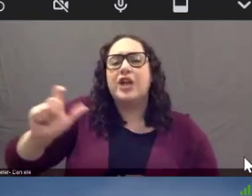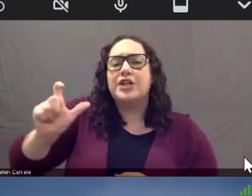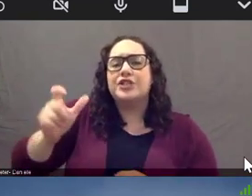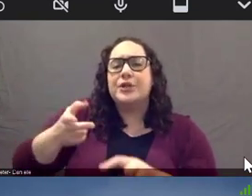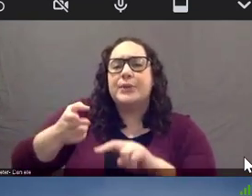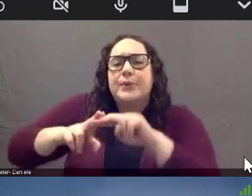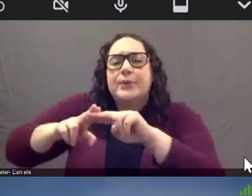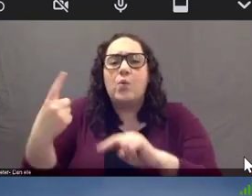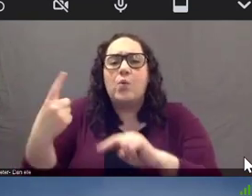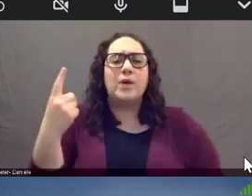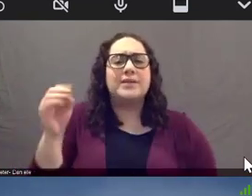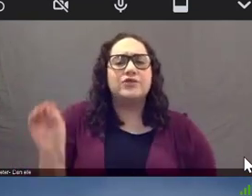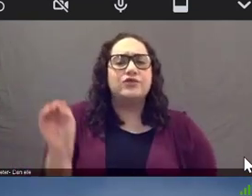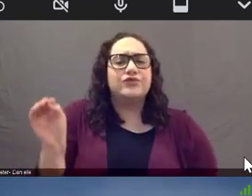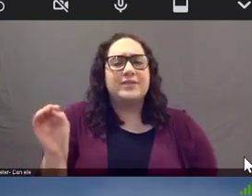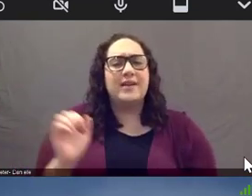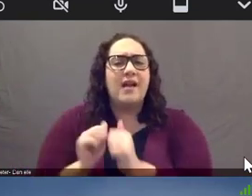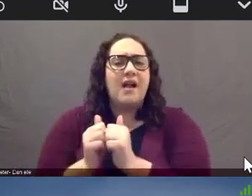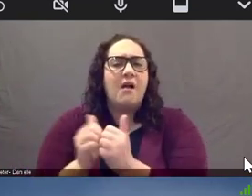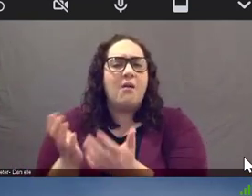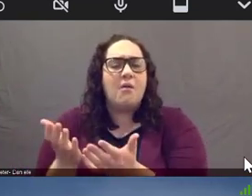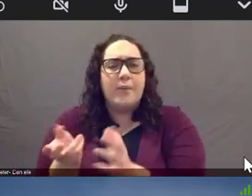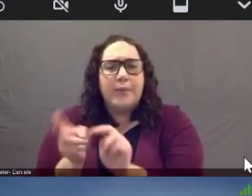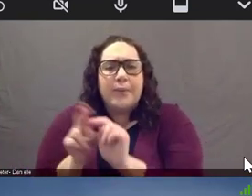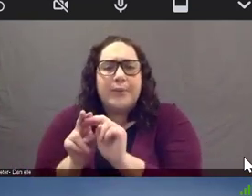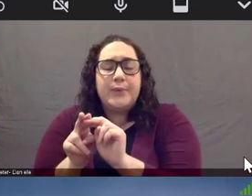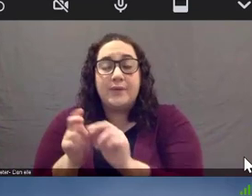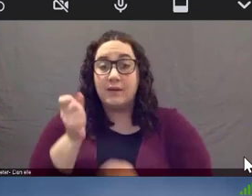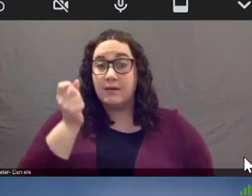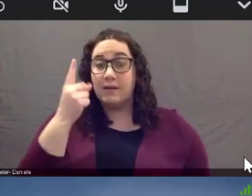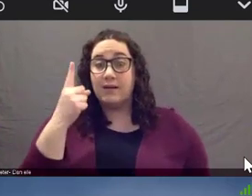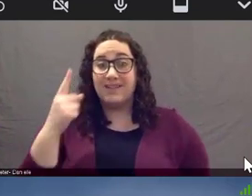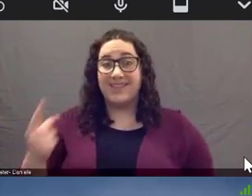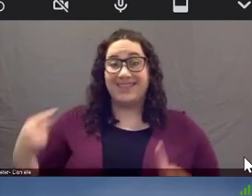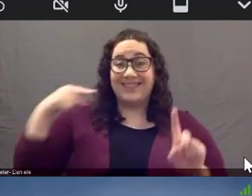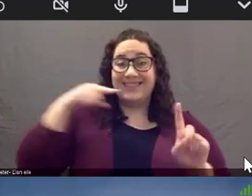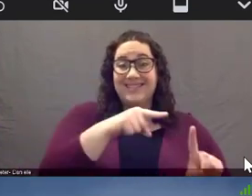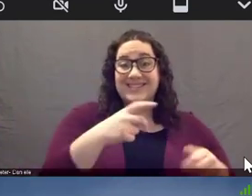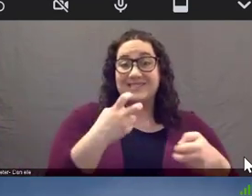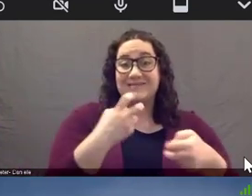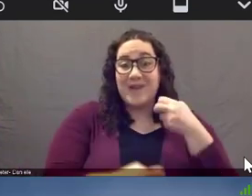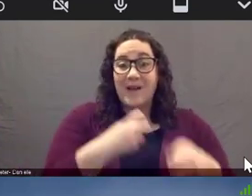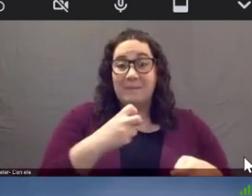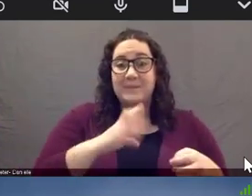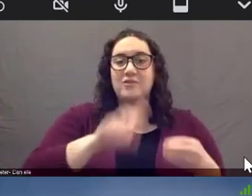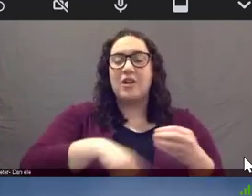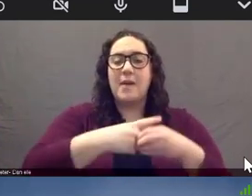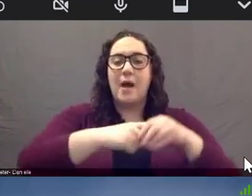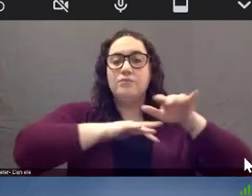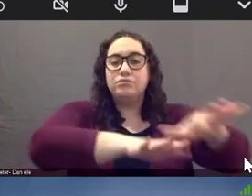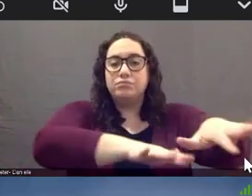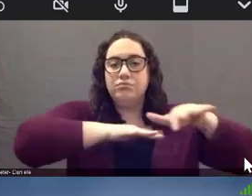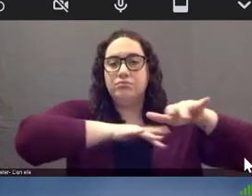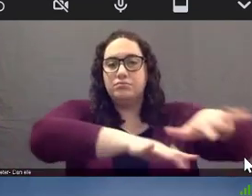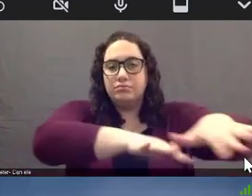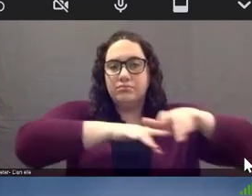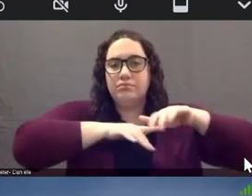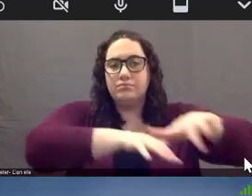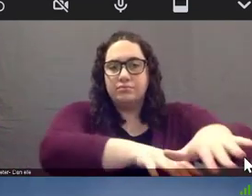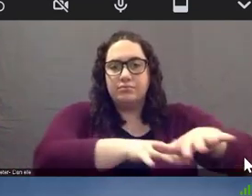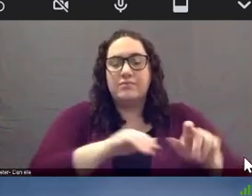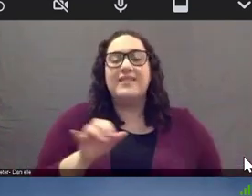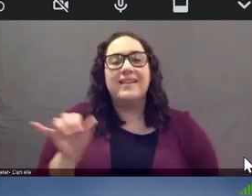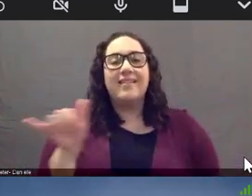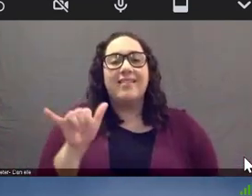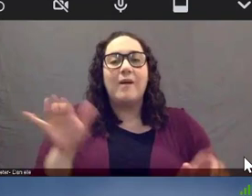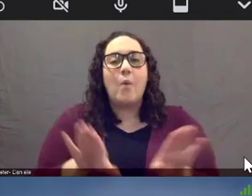by 1 degree. But in this case, we have the fact that the mass is moving through the system. So it's kind of like an open system version of